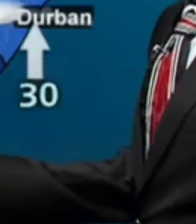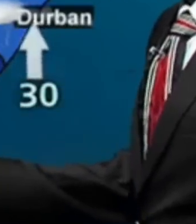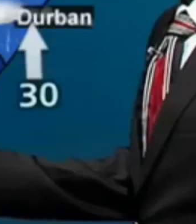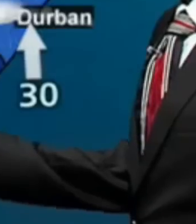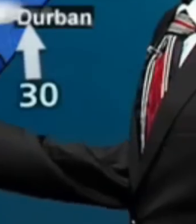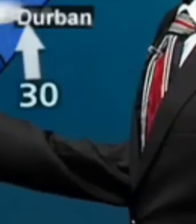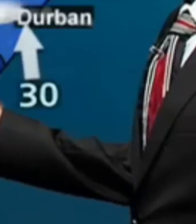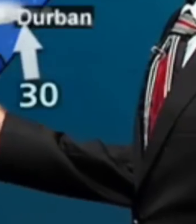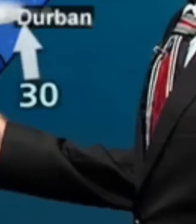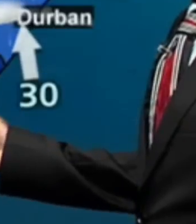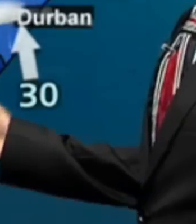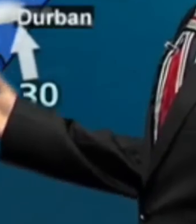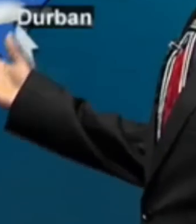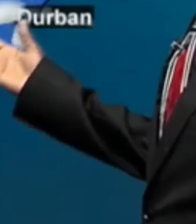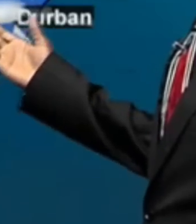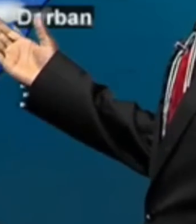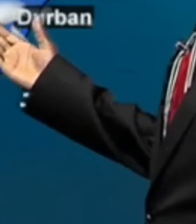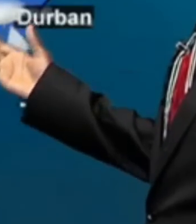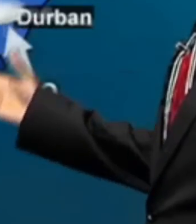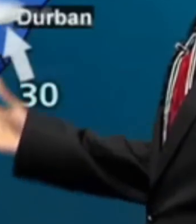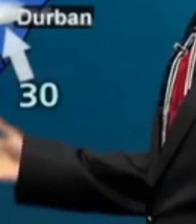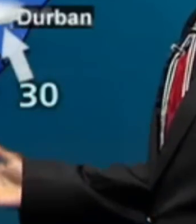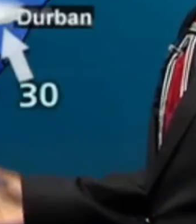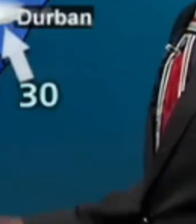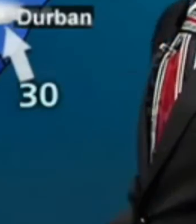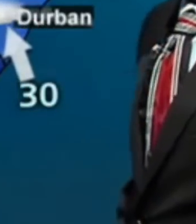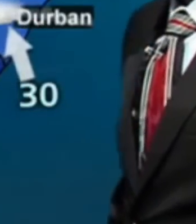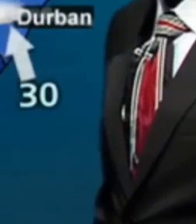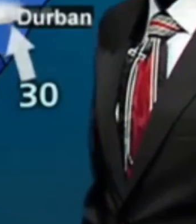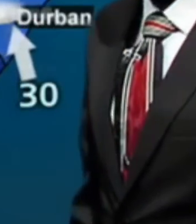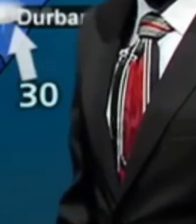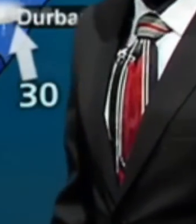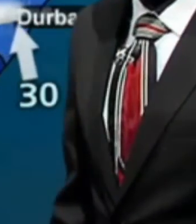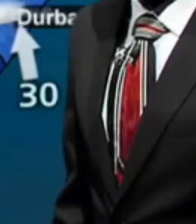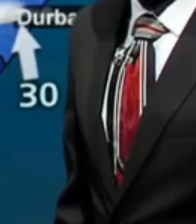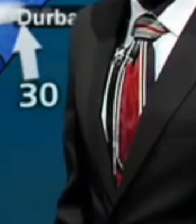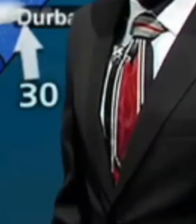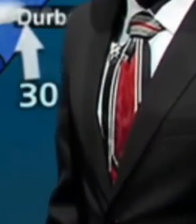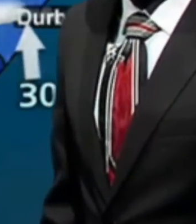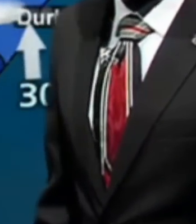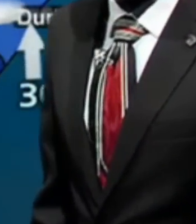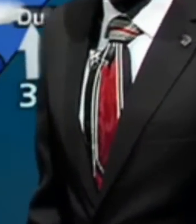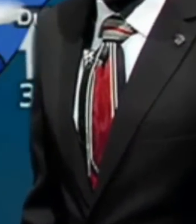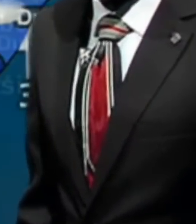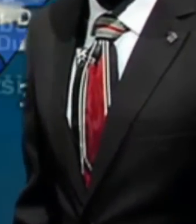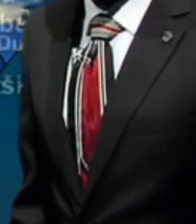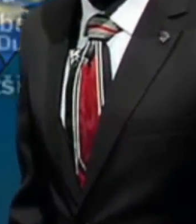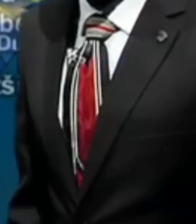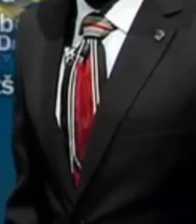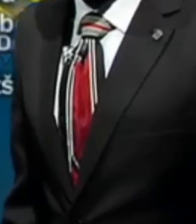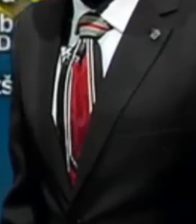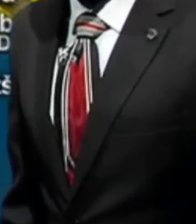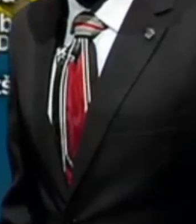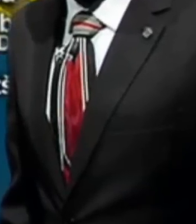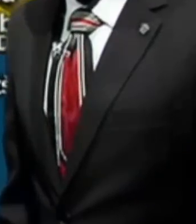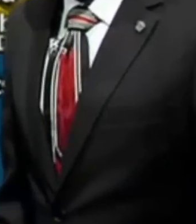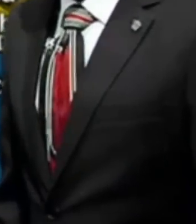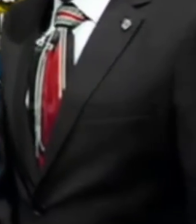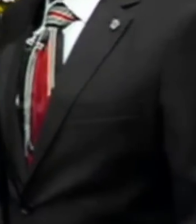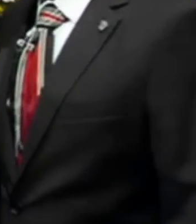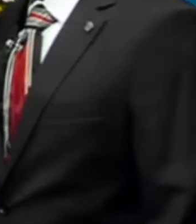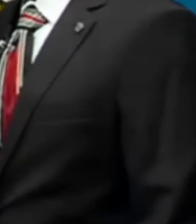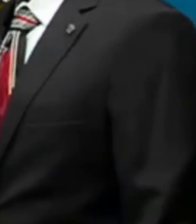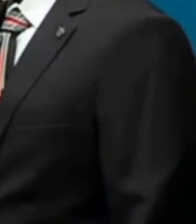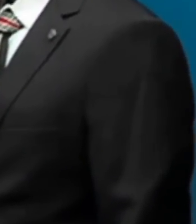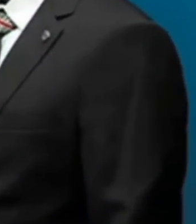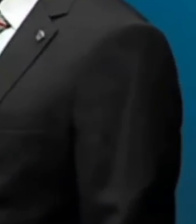Foreisetata go fihla bjalo ka kapa bohlabela go godimo ka dikarolong tša ka KwaZulu-Natal go tsena bjalo ka dikarolong tša ka Mpumalanga magešo ge re otlela ka dikarolong tše a re otleleng gabotse ba